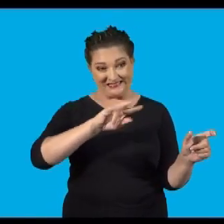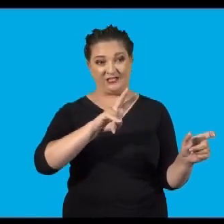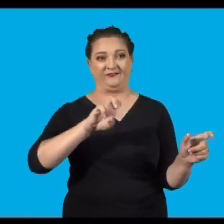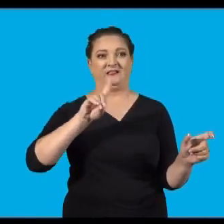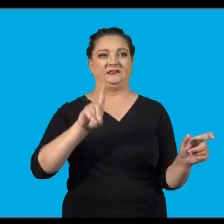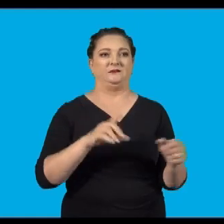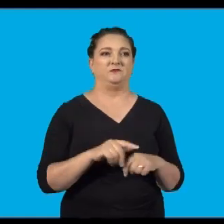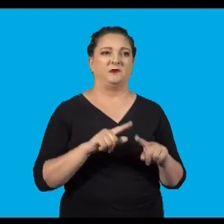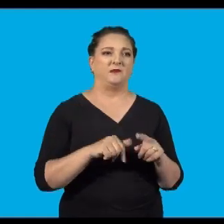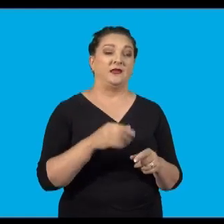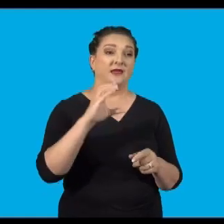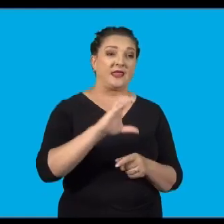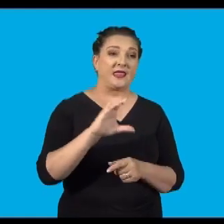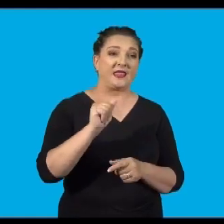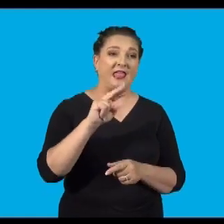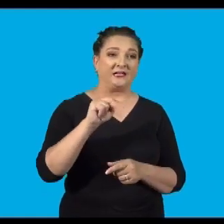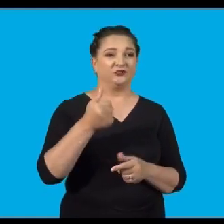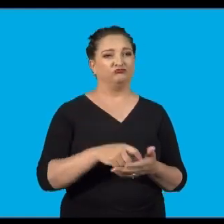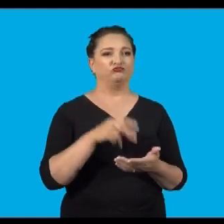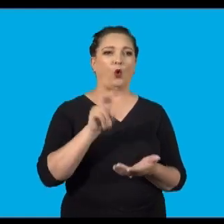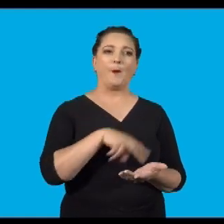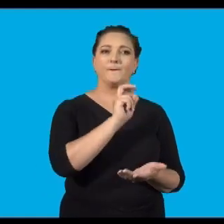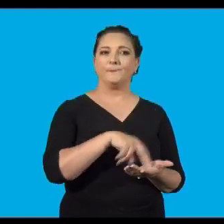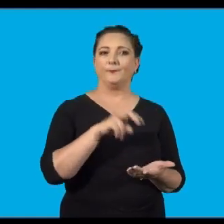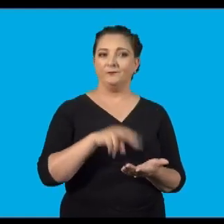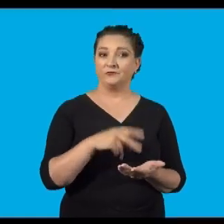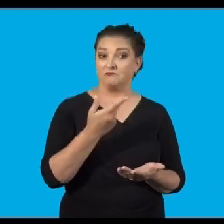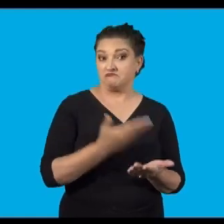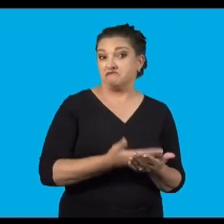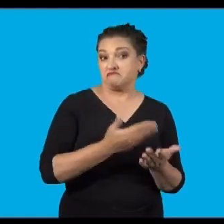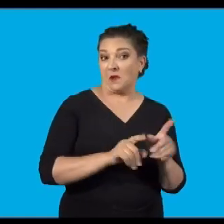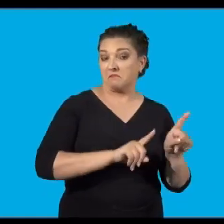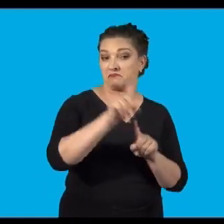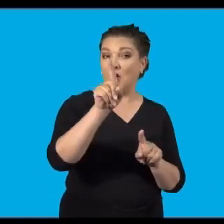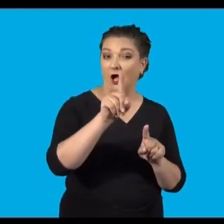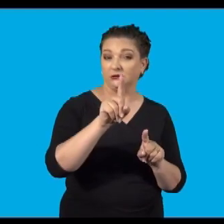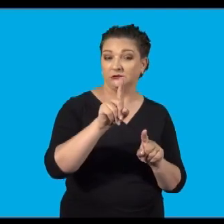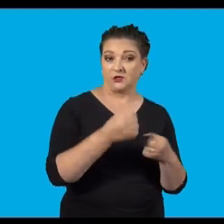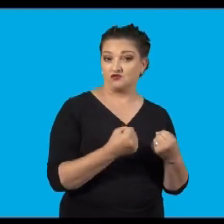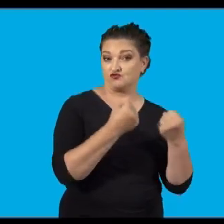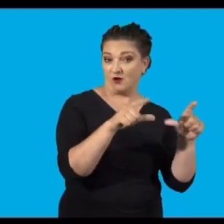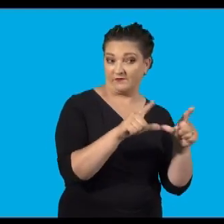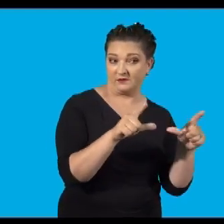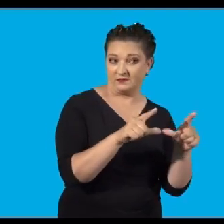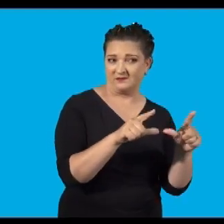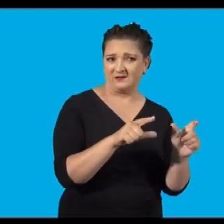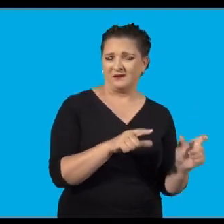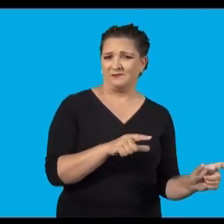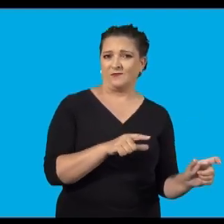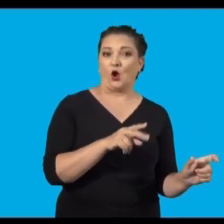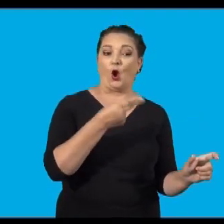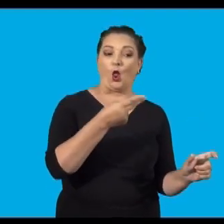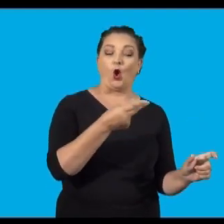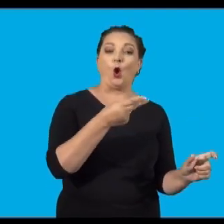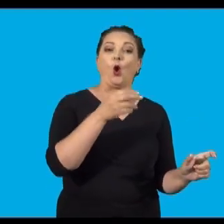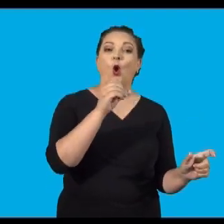right. Candace was hoping she could pass her driver's license. And in our response, we see because it is coming from the